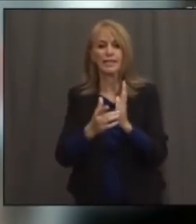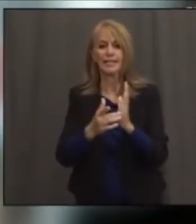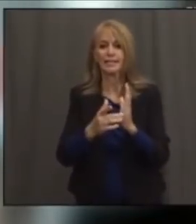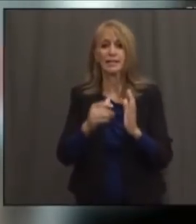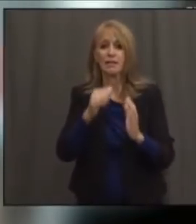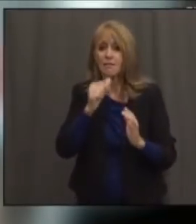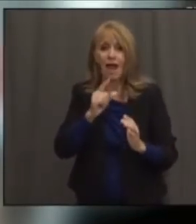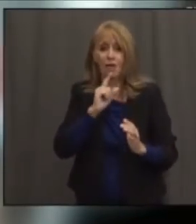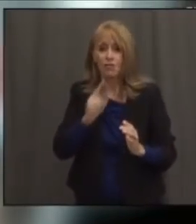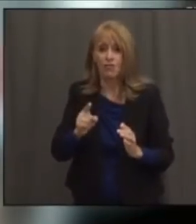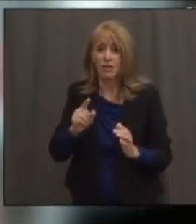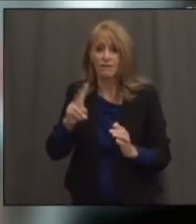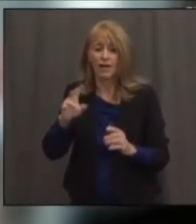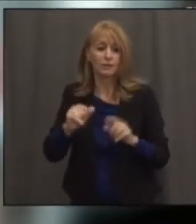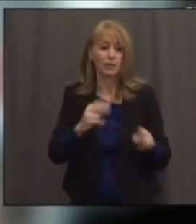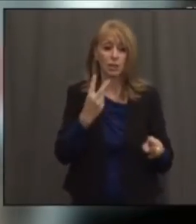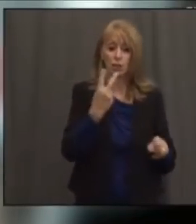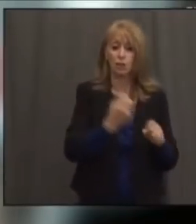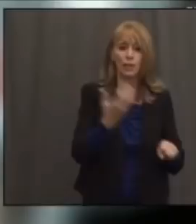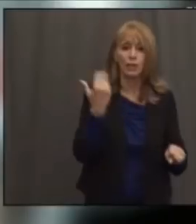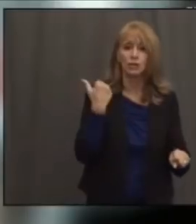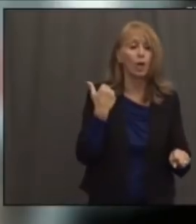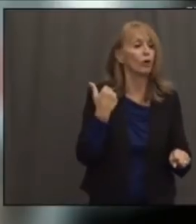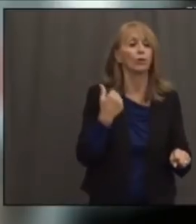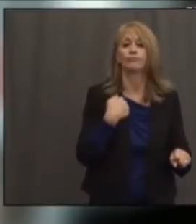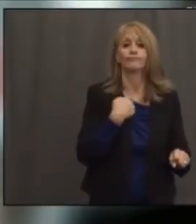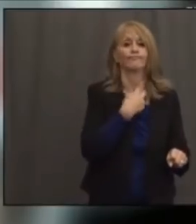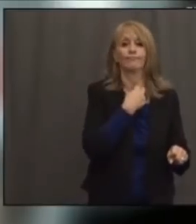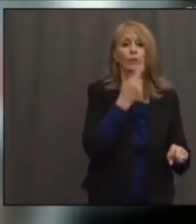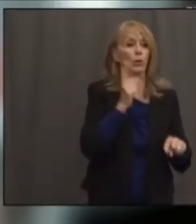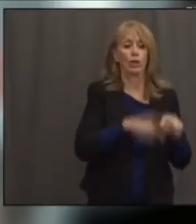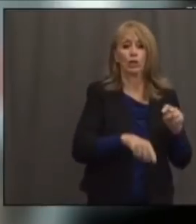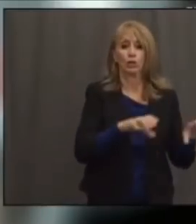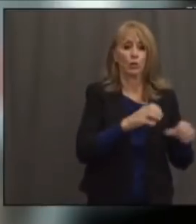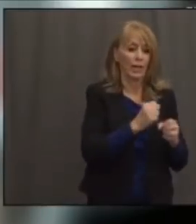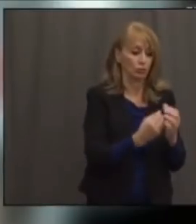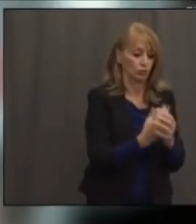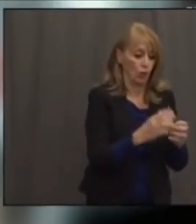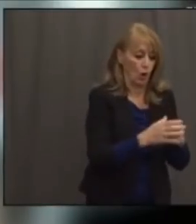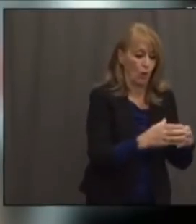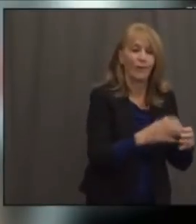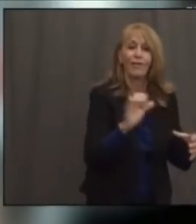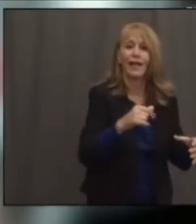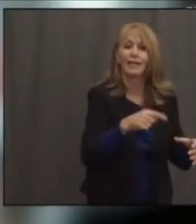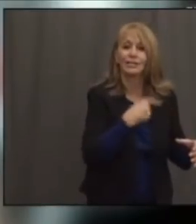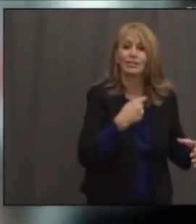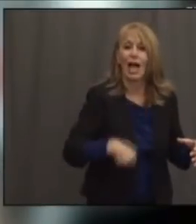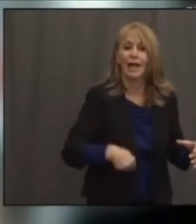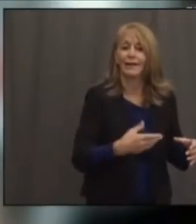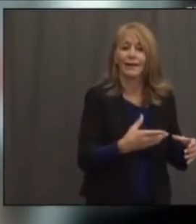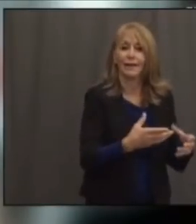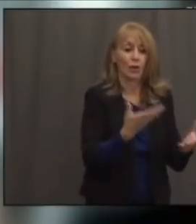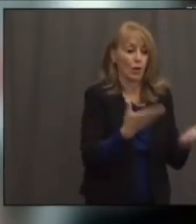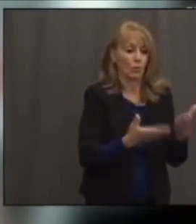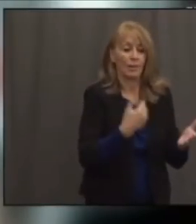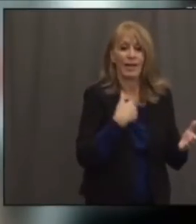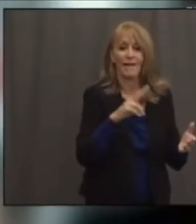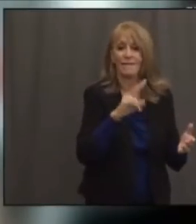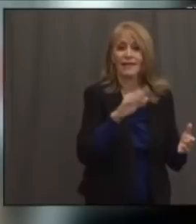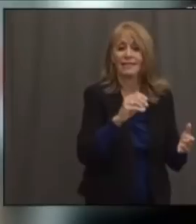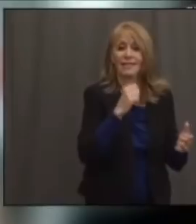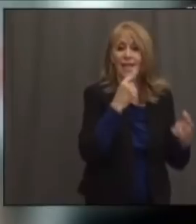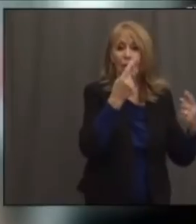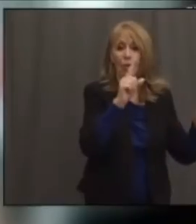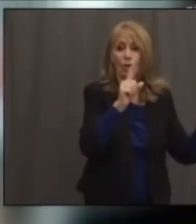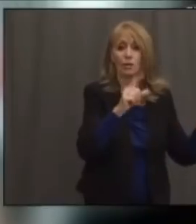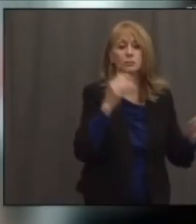struck 2 years ago, we would have had to go the old cell culture route, which is what China did. We probably would have ended up with vaccines that didn't work as well. If